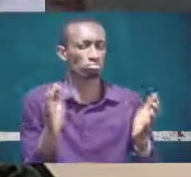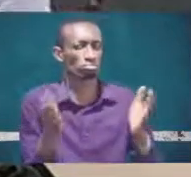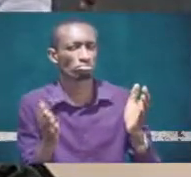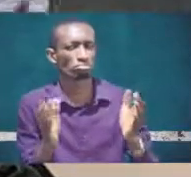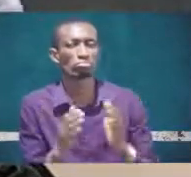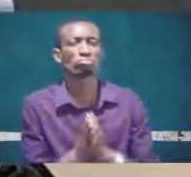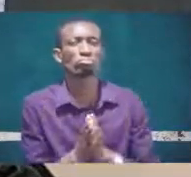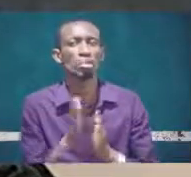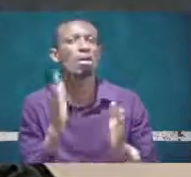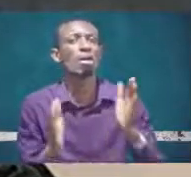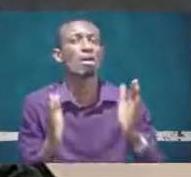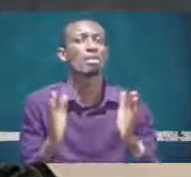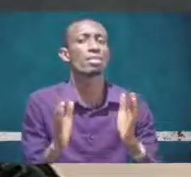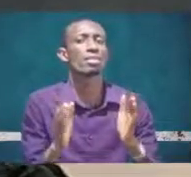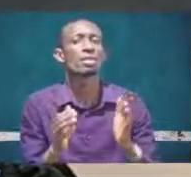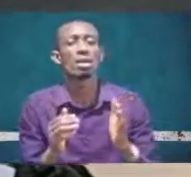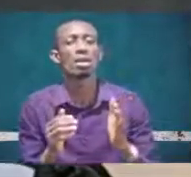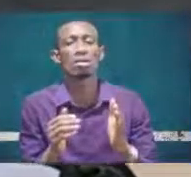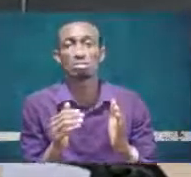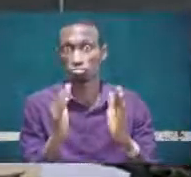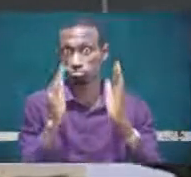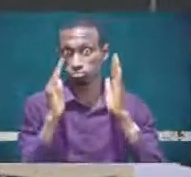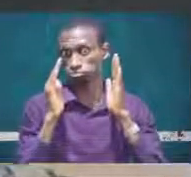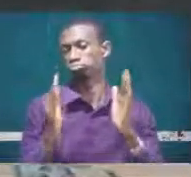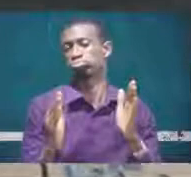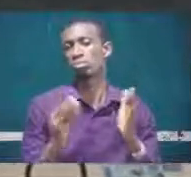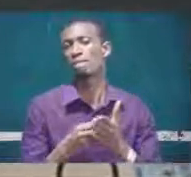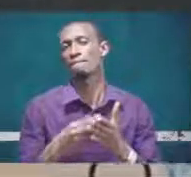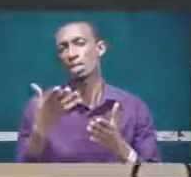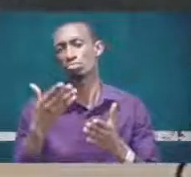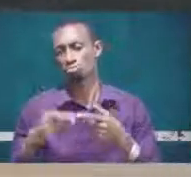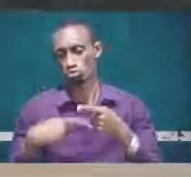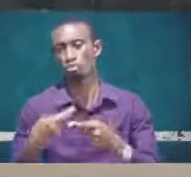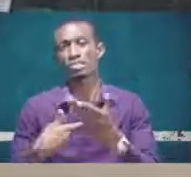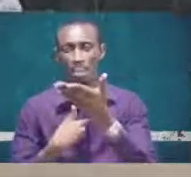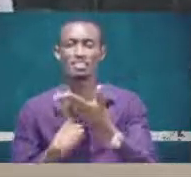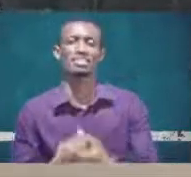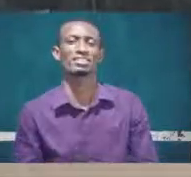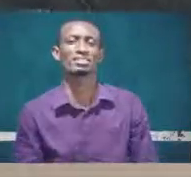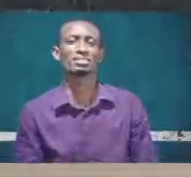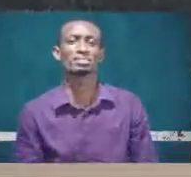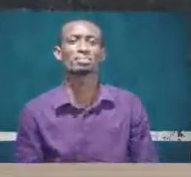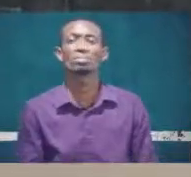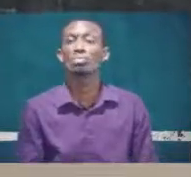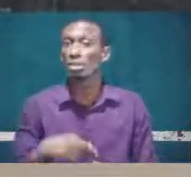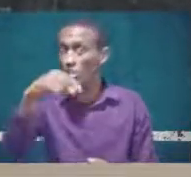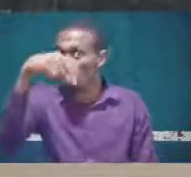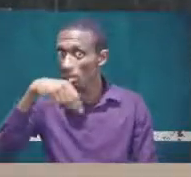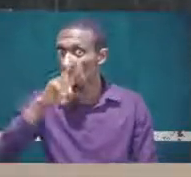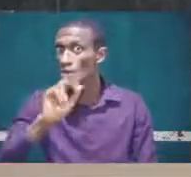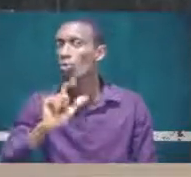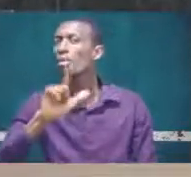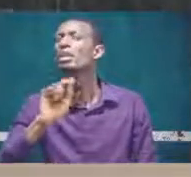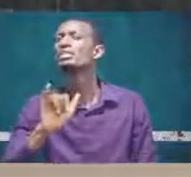to gain value or in order to maintain value. The next quality of good money